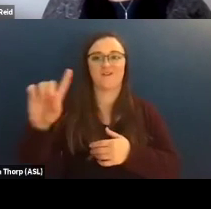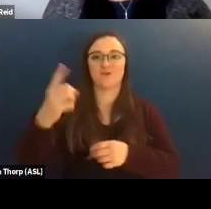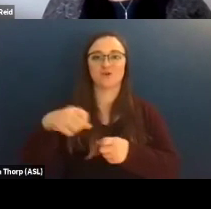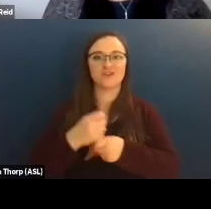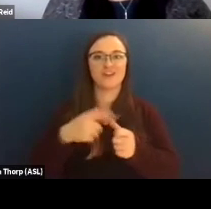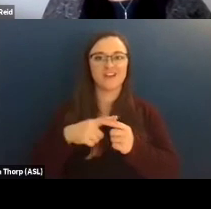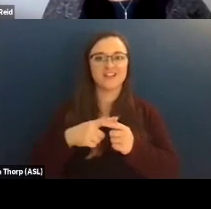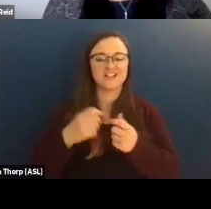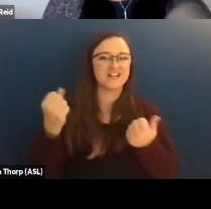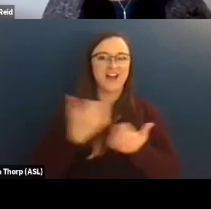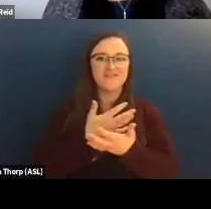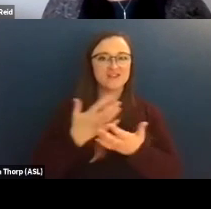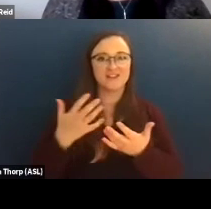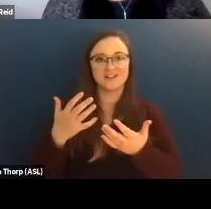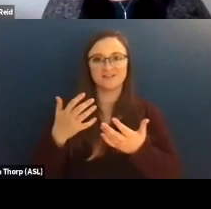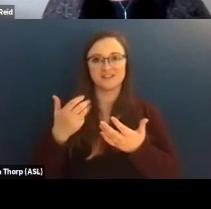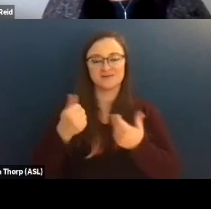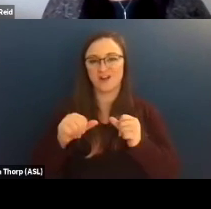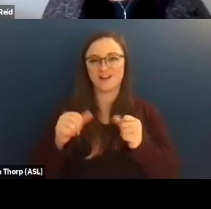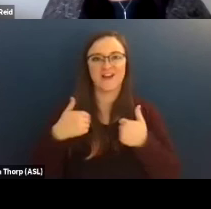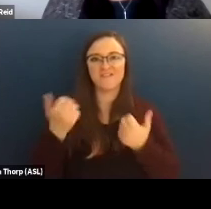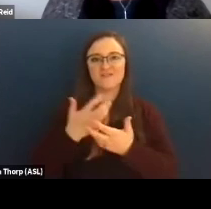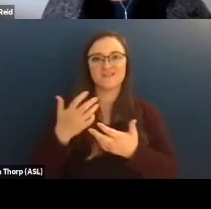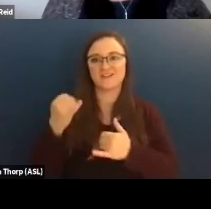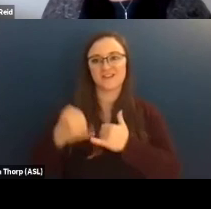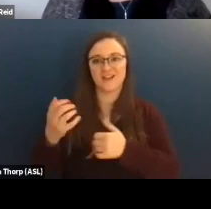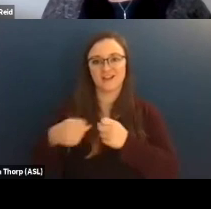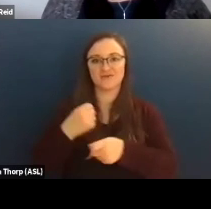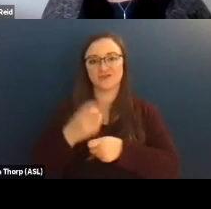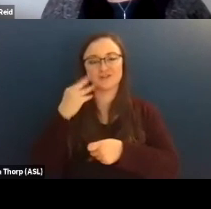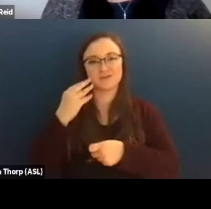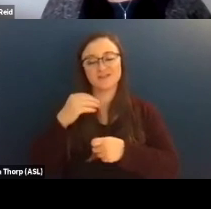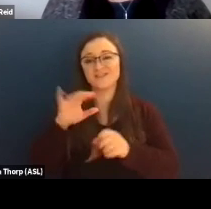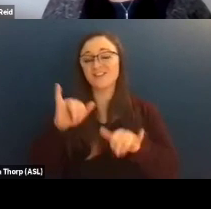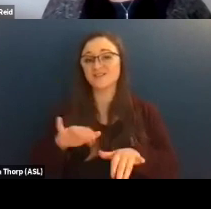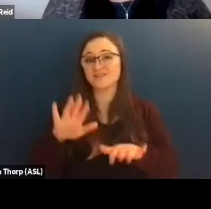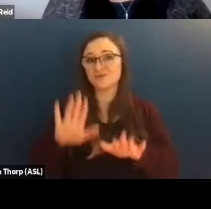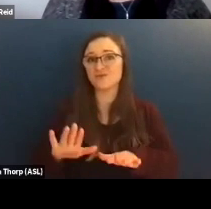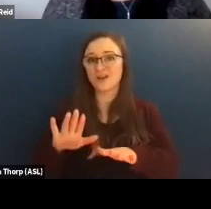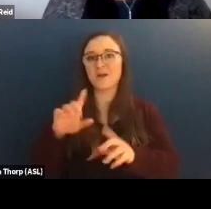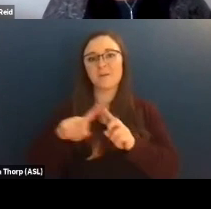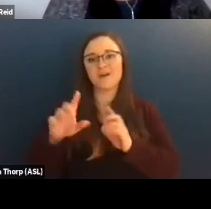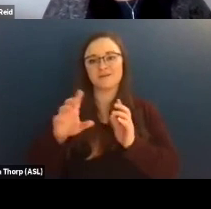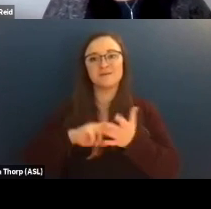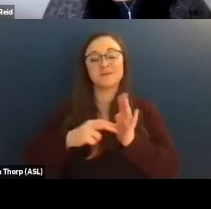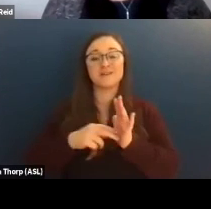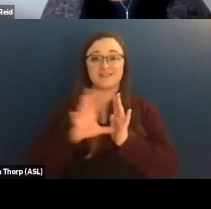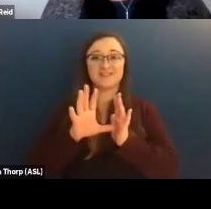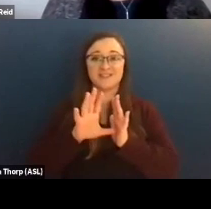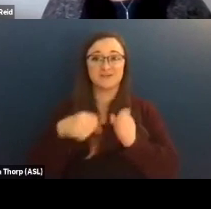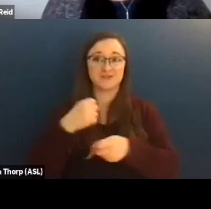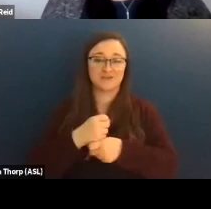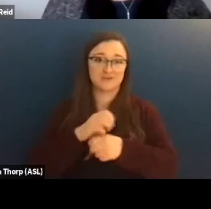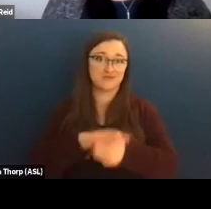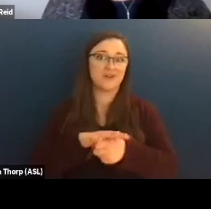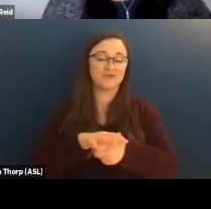cram everything in the last year, which is great. They get great experiences, but it makes for a stressful senior year. I will say I did